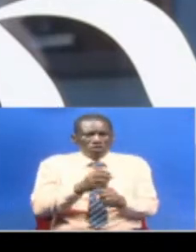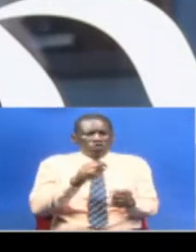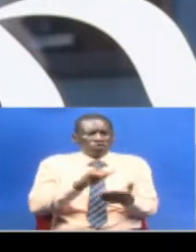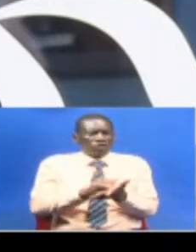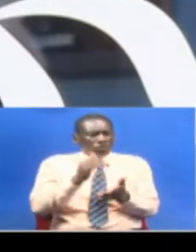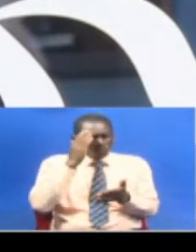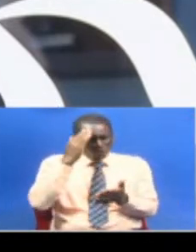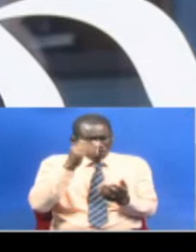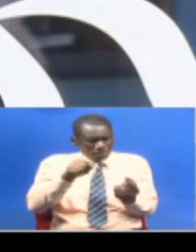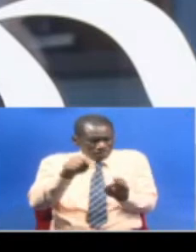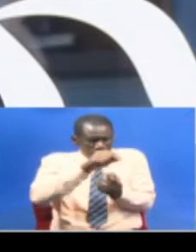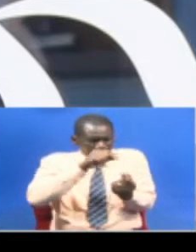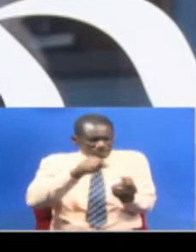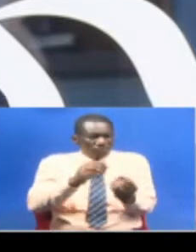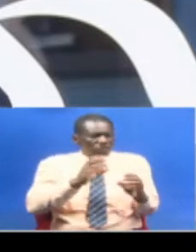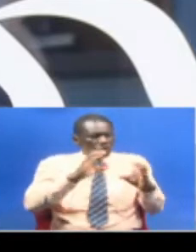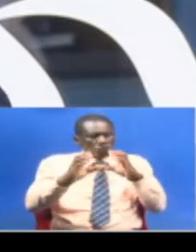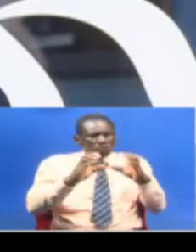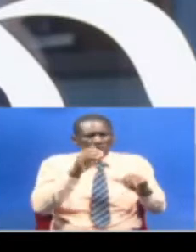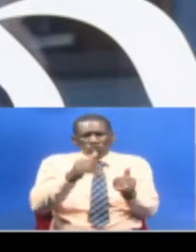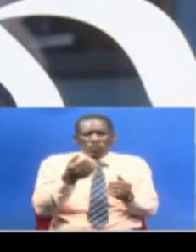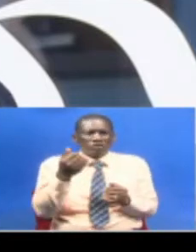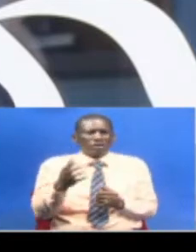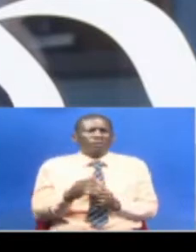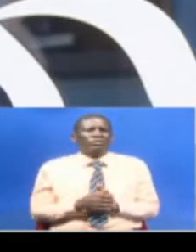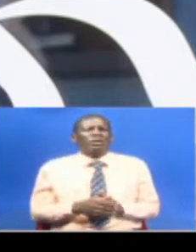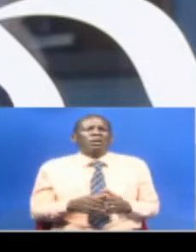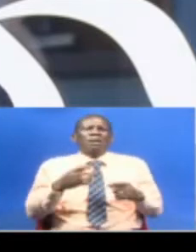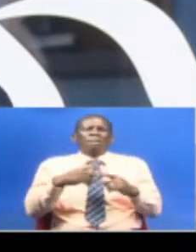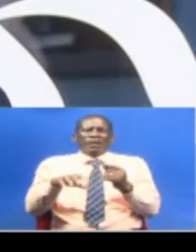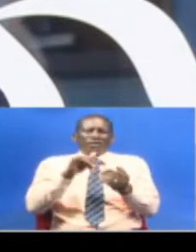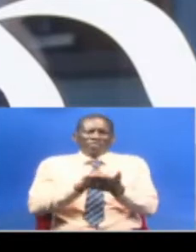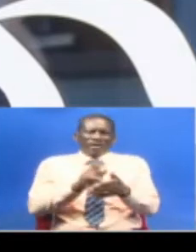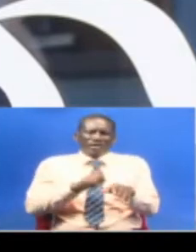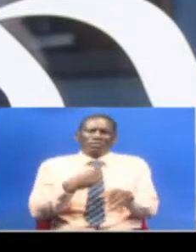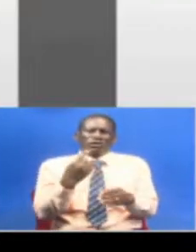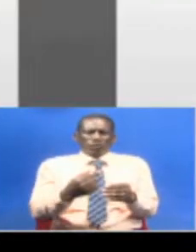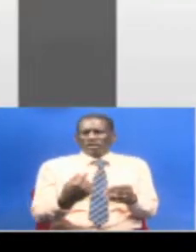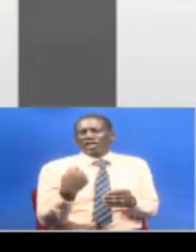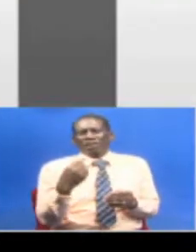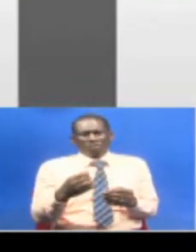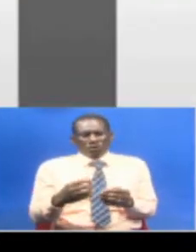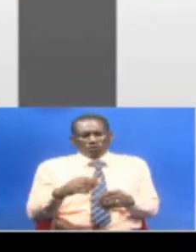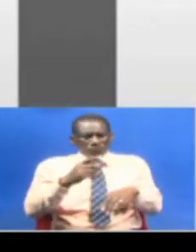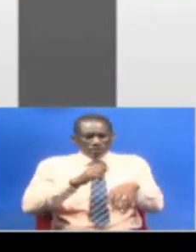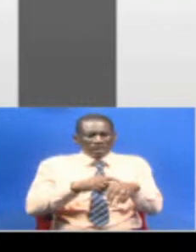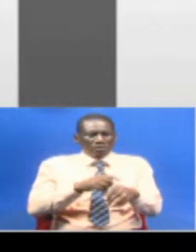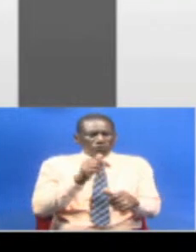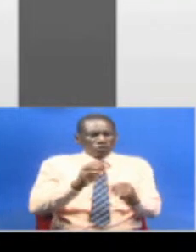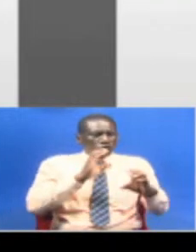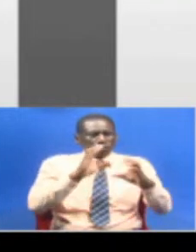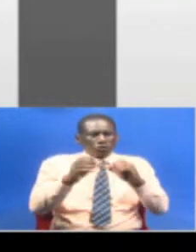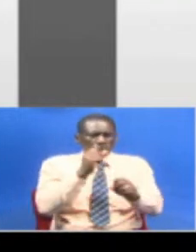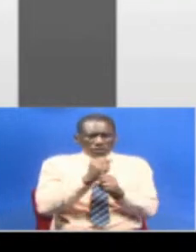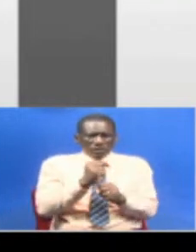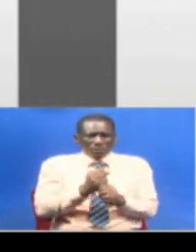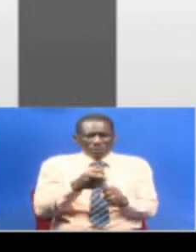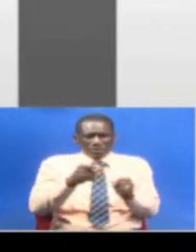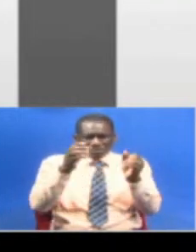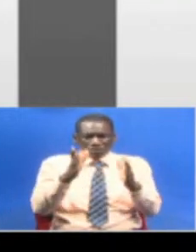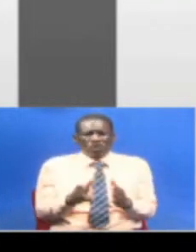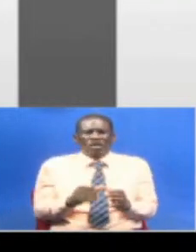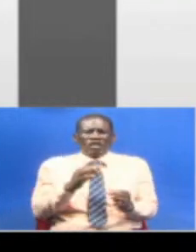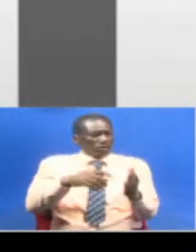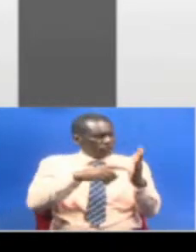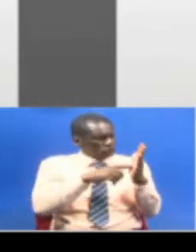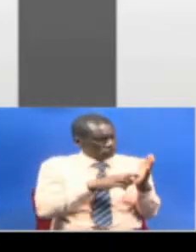the particular kind of communication. But at that time, it's only the number of times that the communication has been had. If it is shown that you